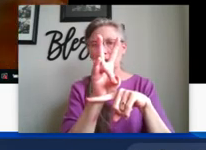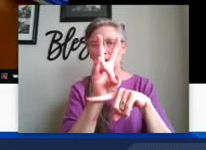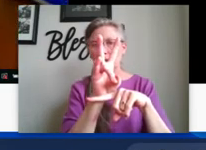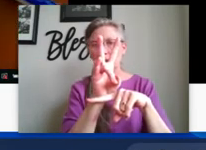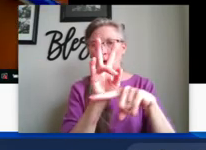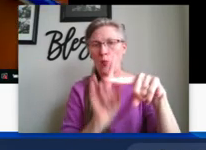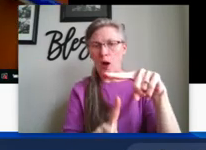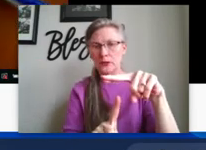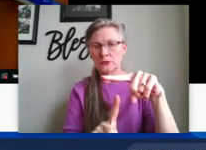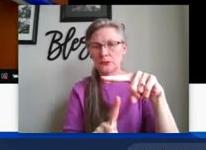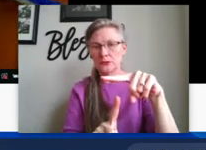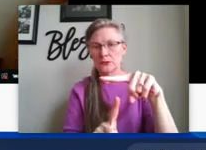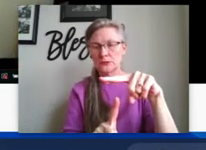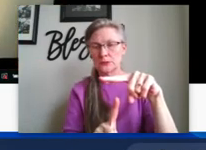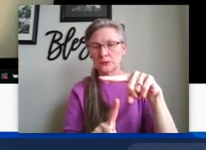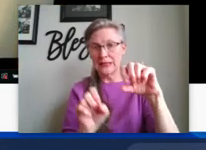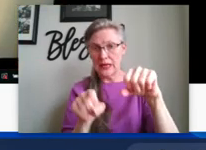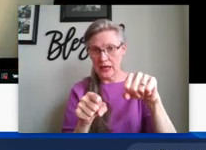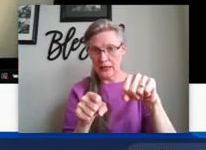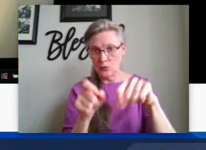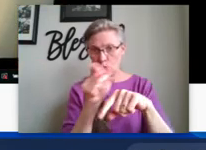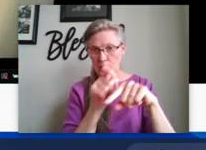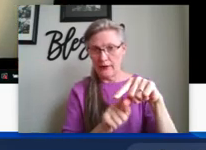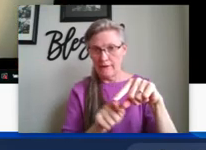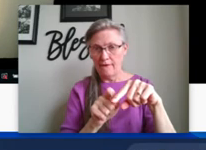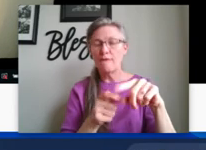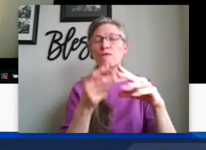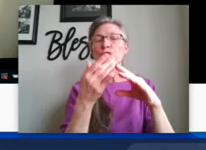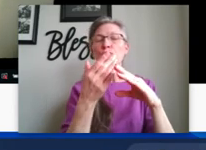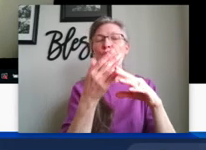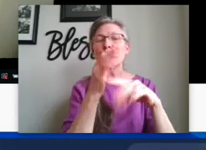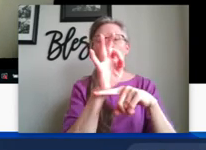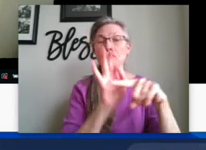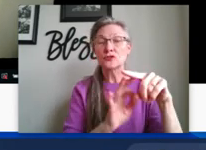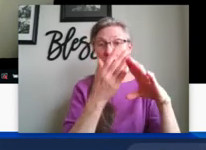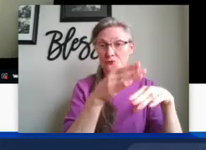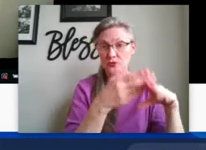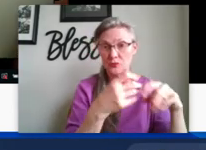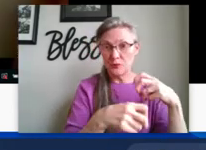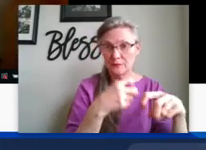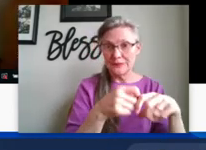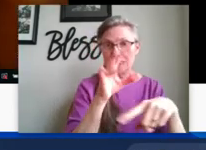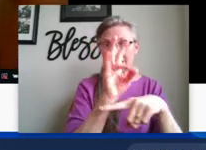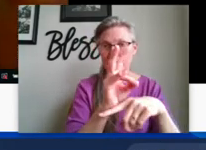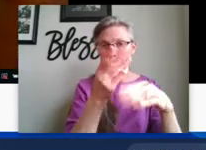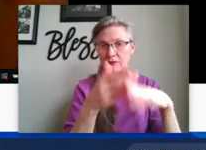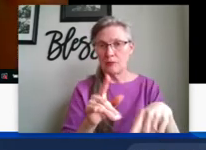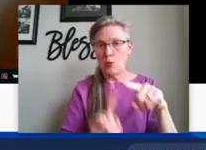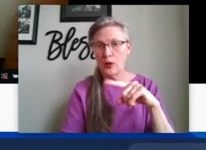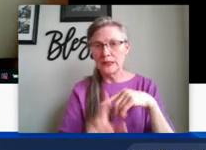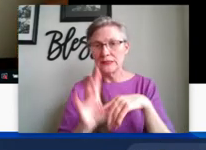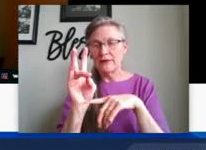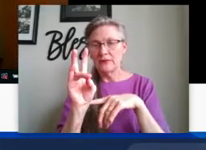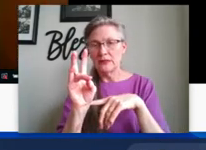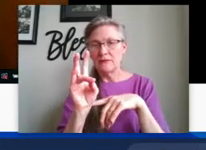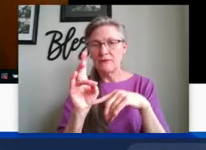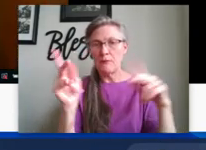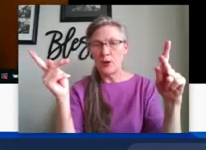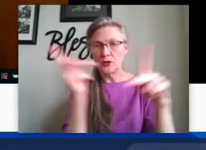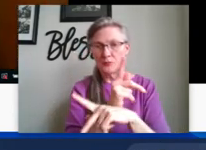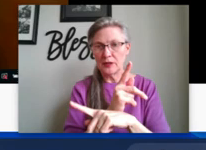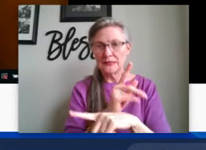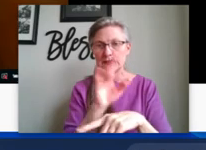also write that as 7/1 because fractions are division problems, and 7 divided by 1 is 7. So if I multiply across, 7